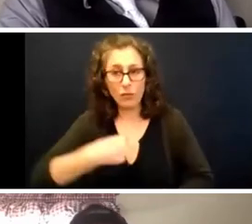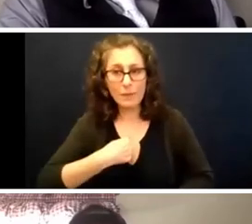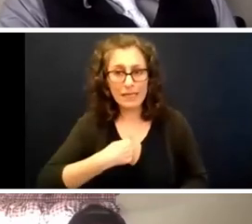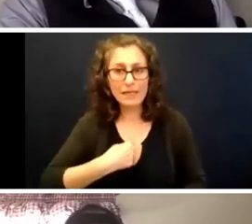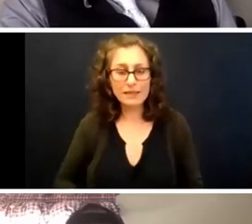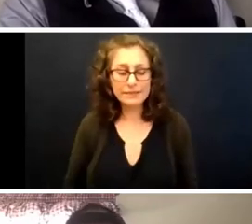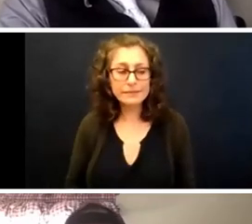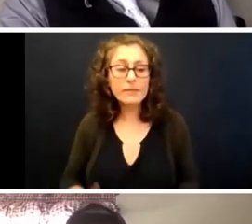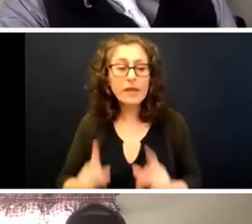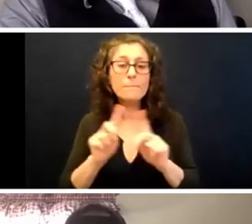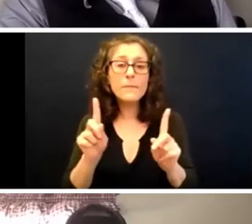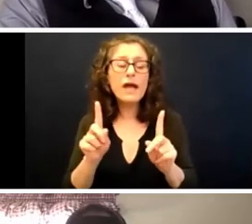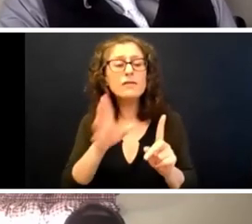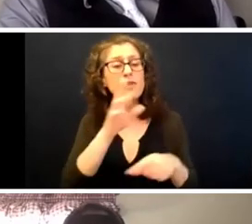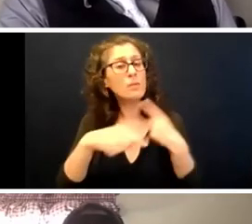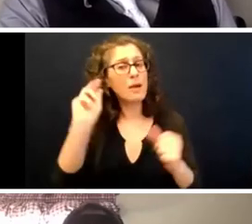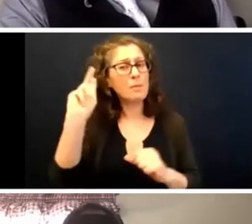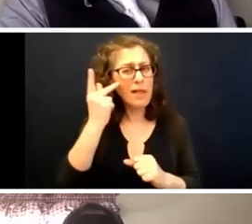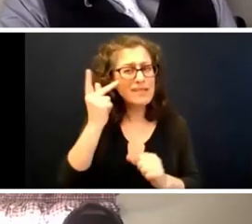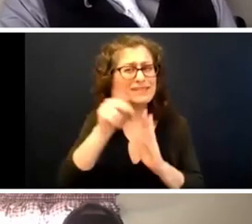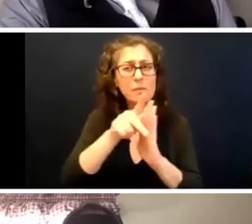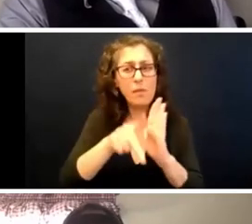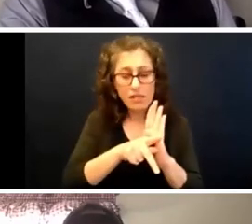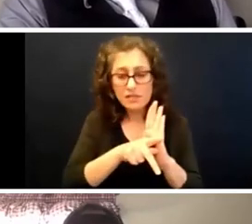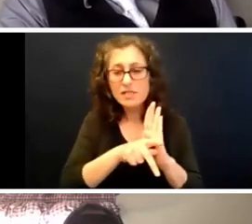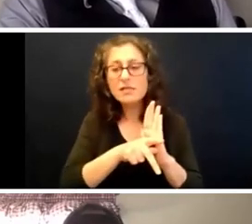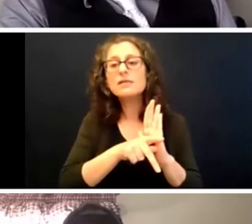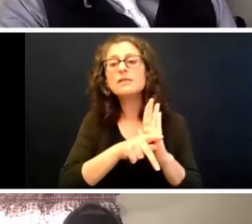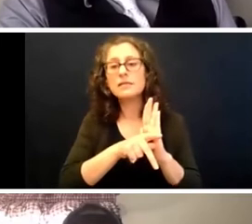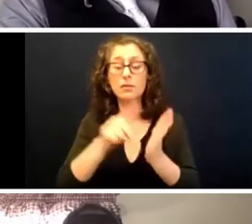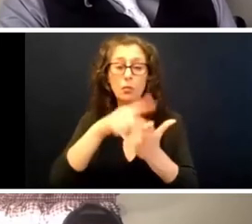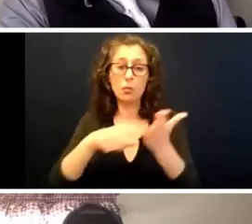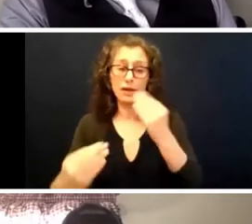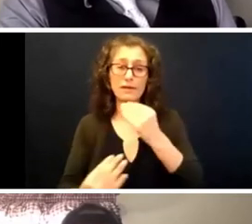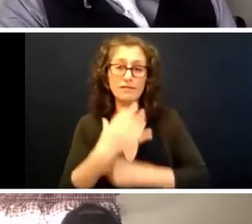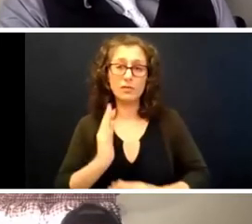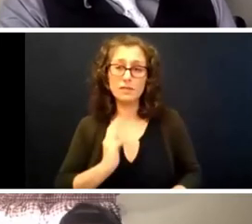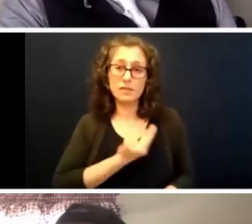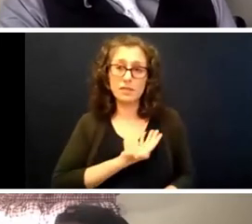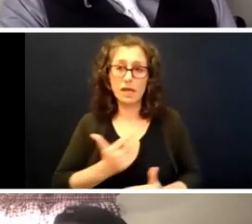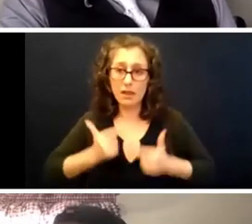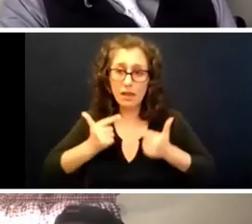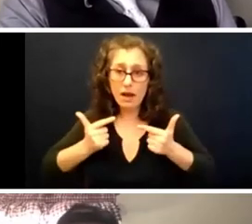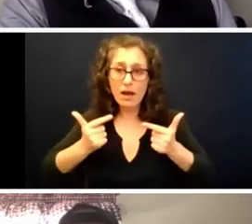But when it comes to politics and policies that, you know, are affecting our lives in a very